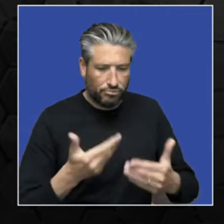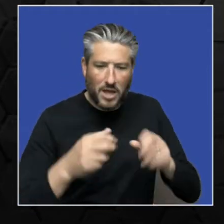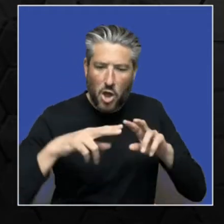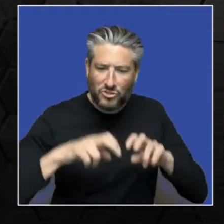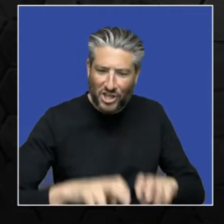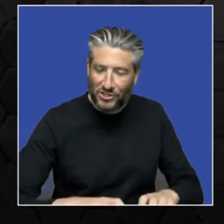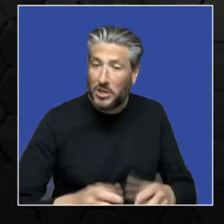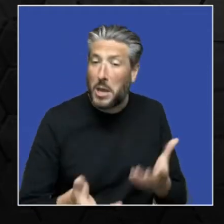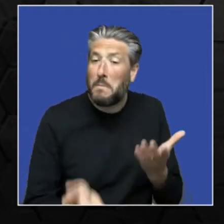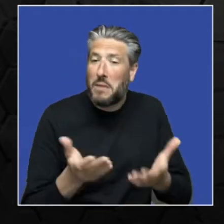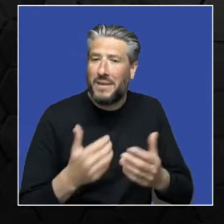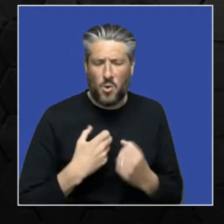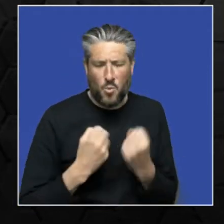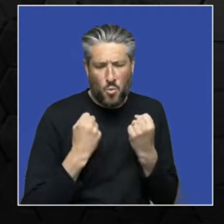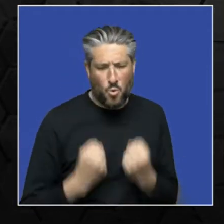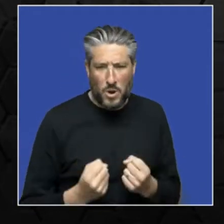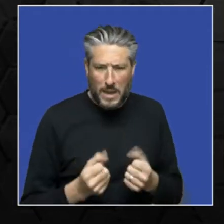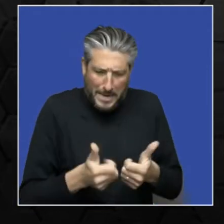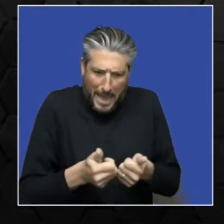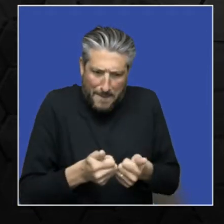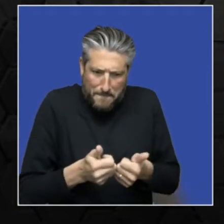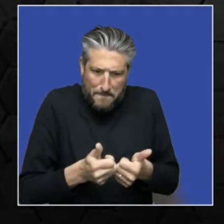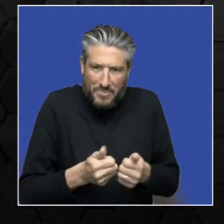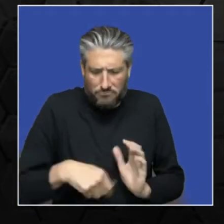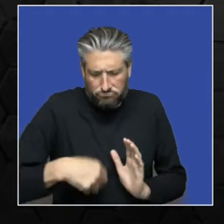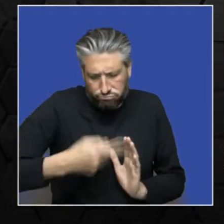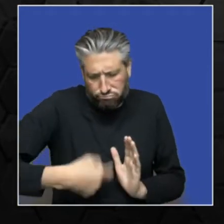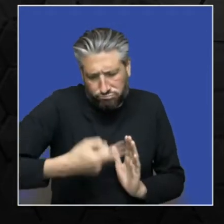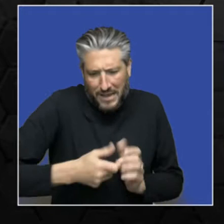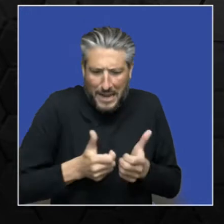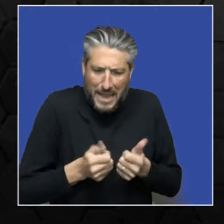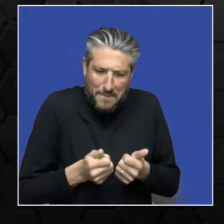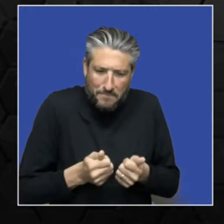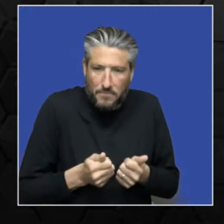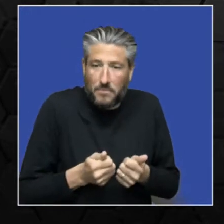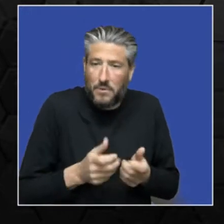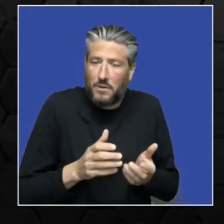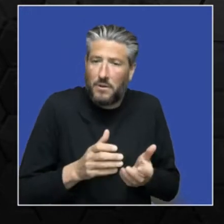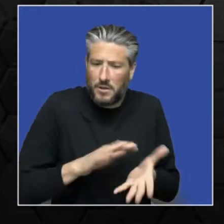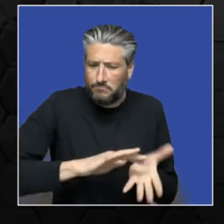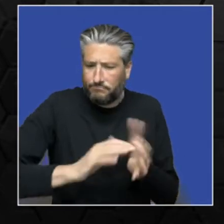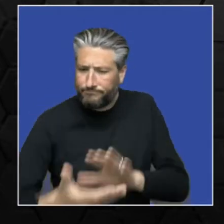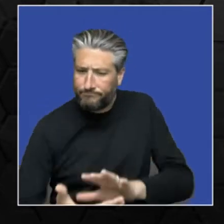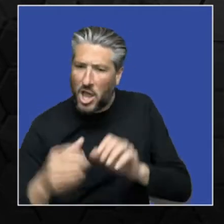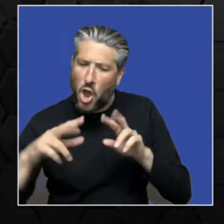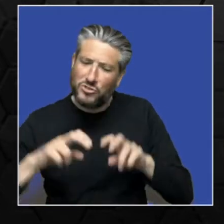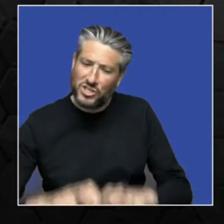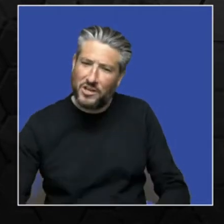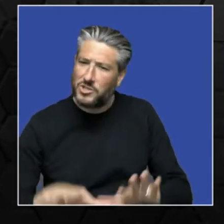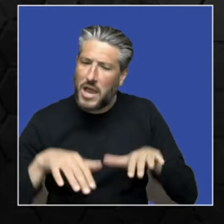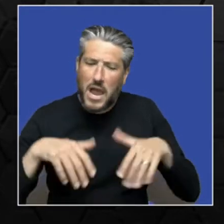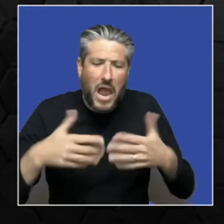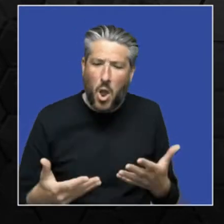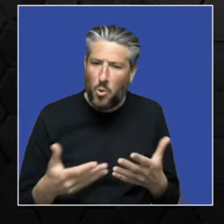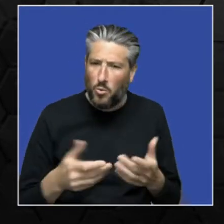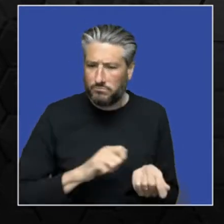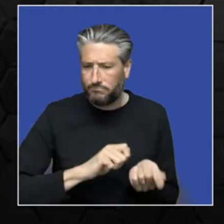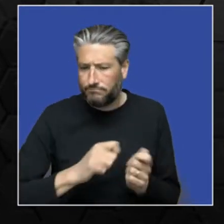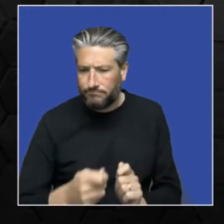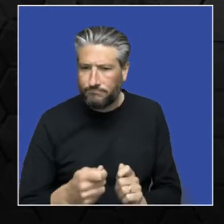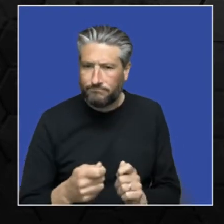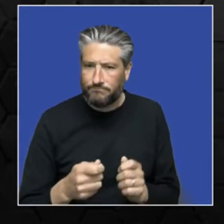for example, he plays lots and lots of games. How can he move towards the field of research? Eric, would you like to go ahead with